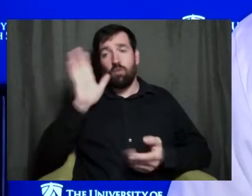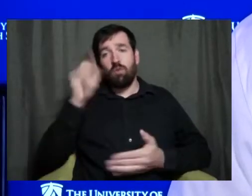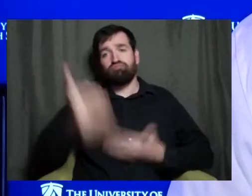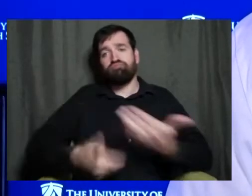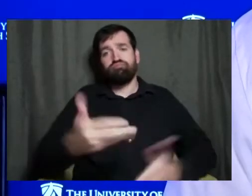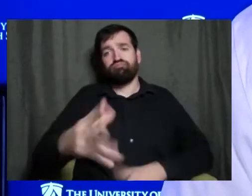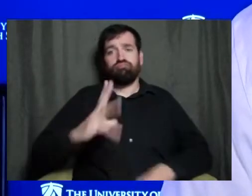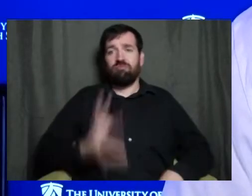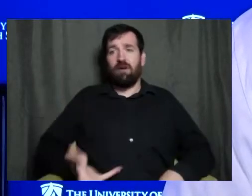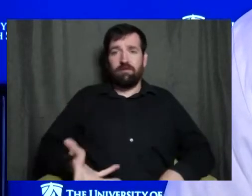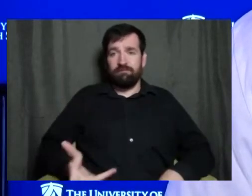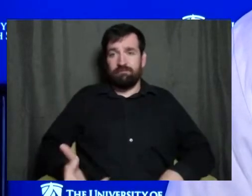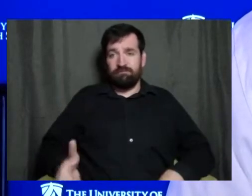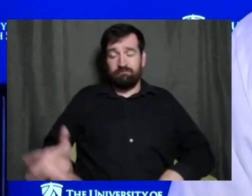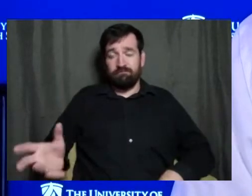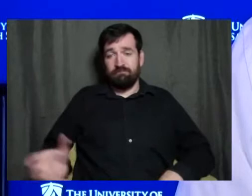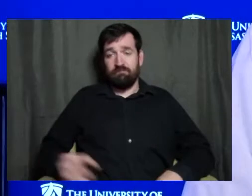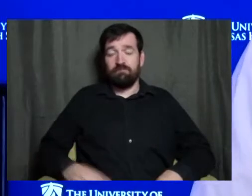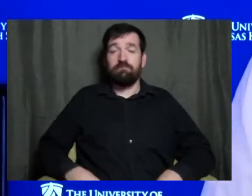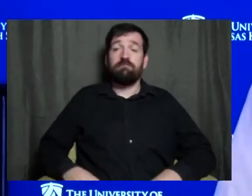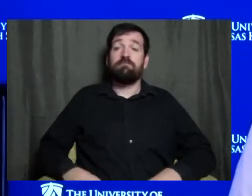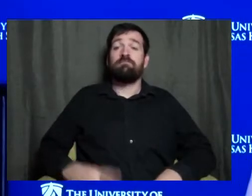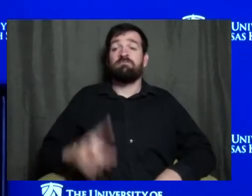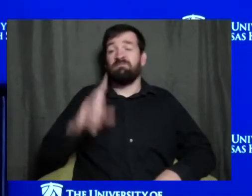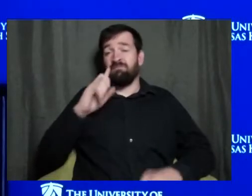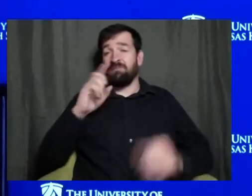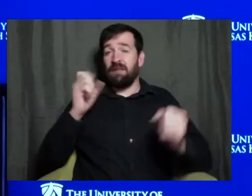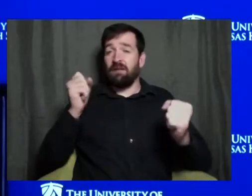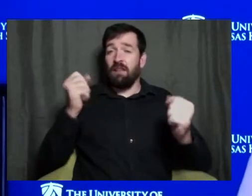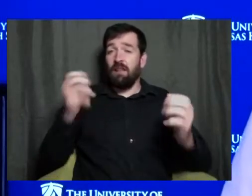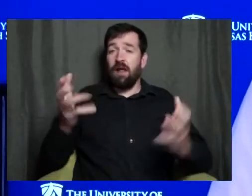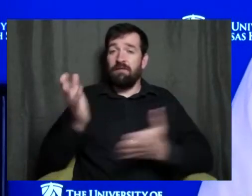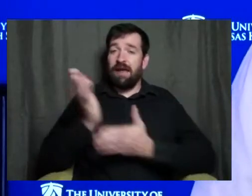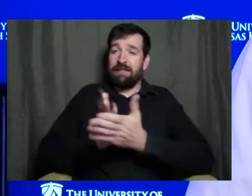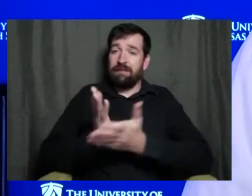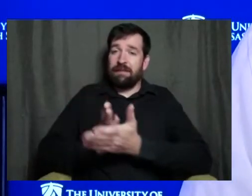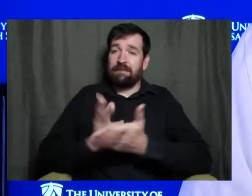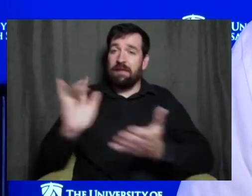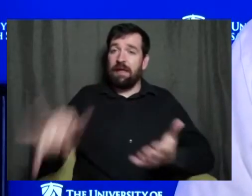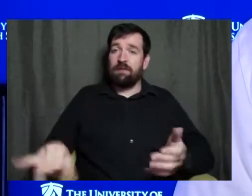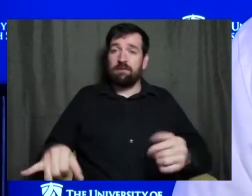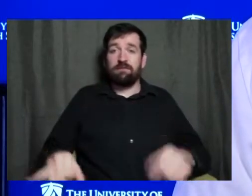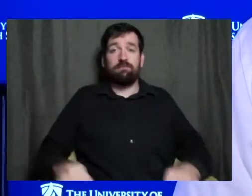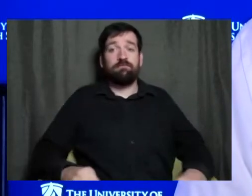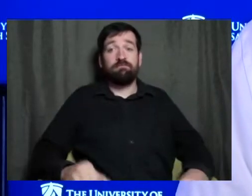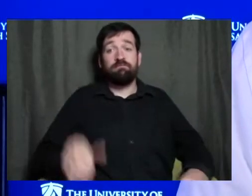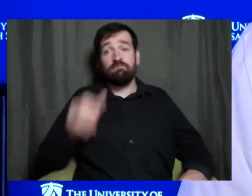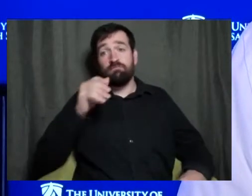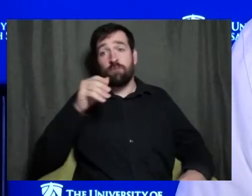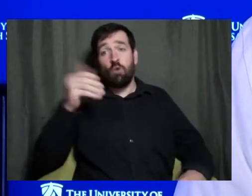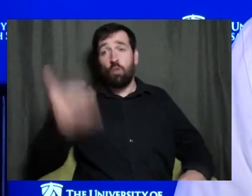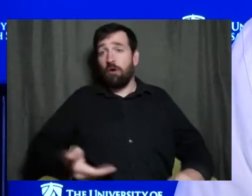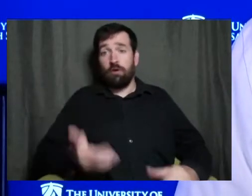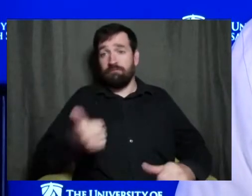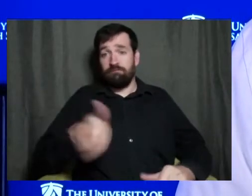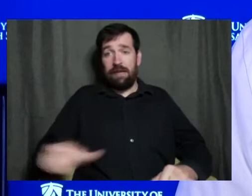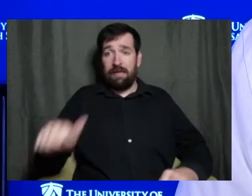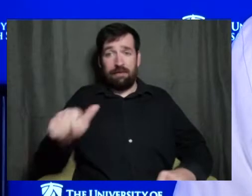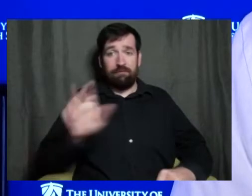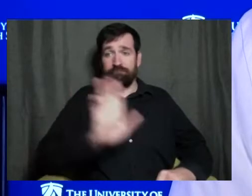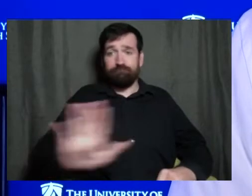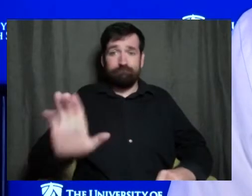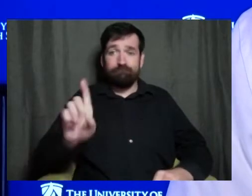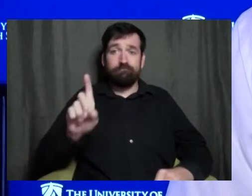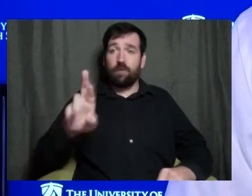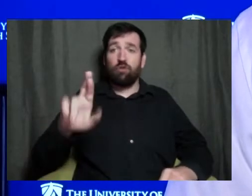very minimal thing. So I think there are a lot of aspects to that, and would certainly welcome any of Dr. Johnson's comments as